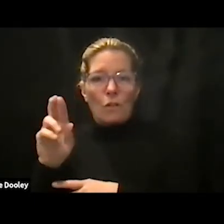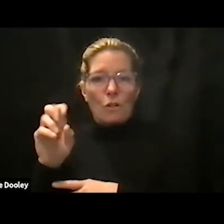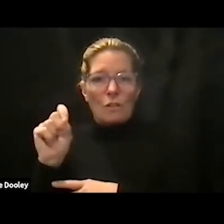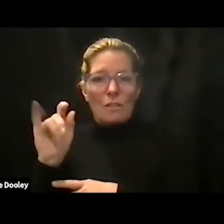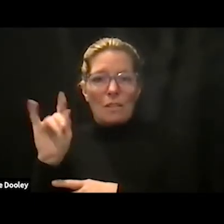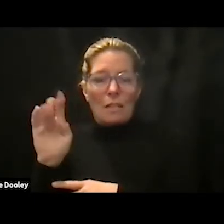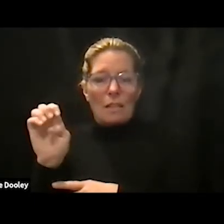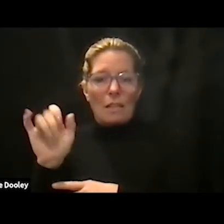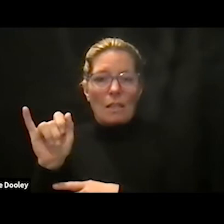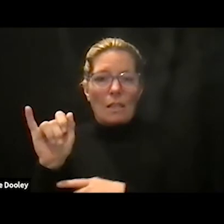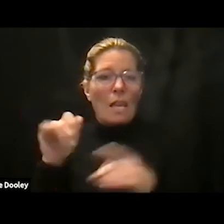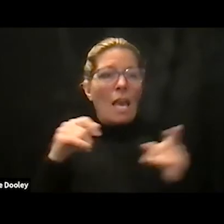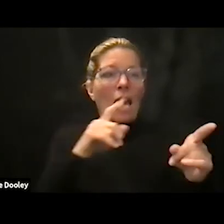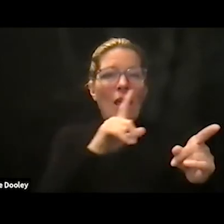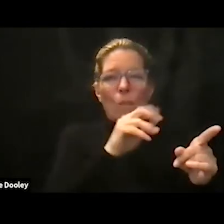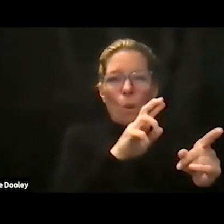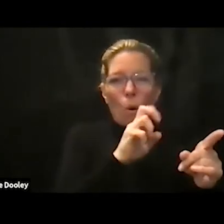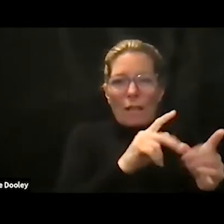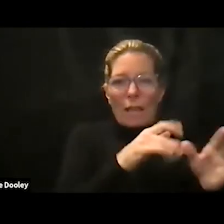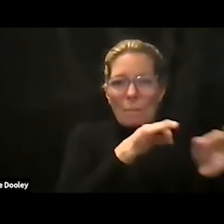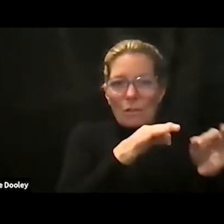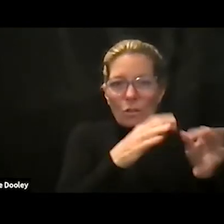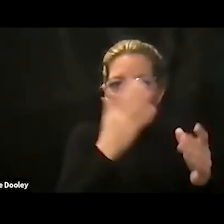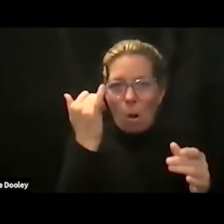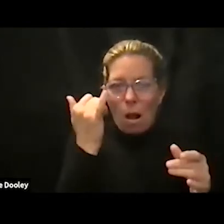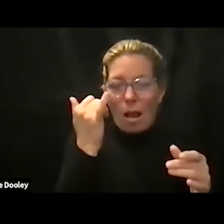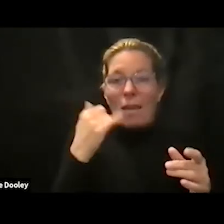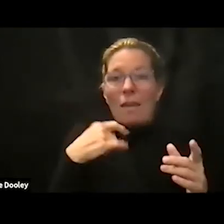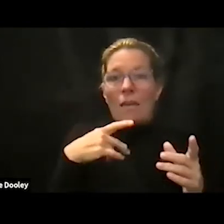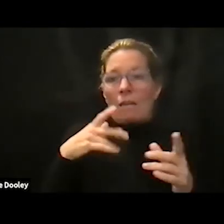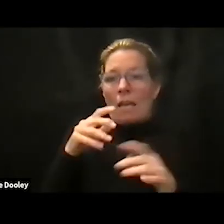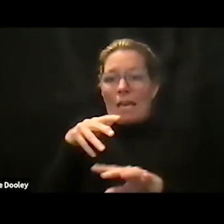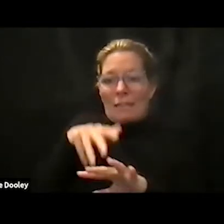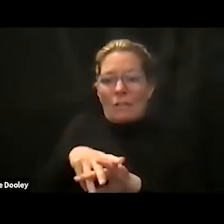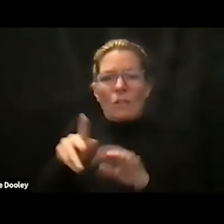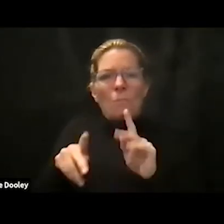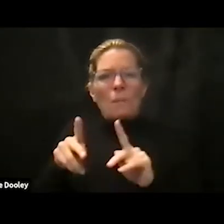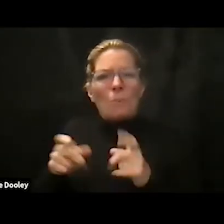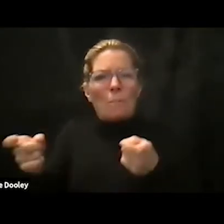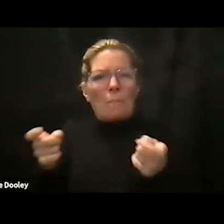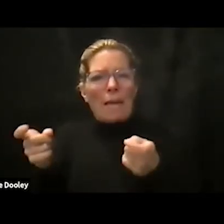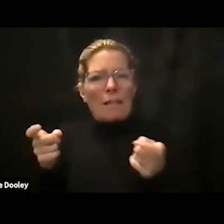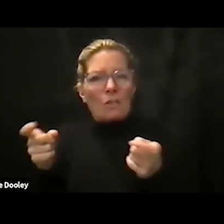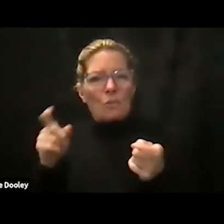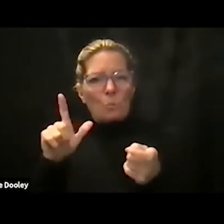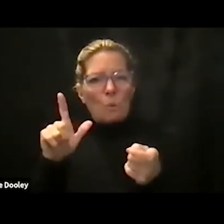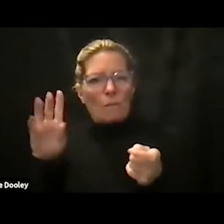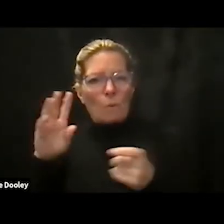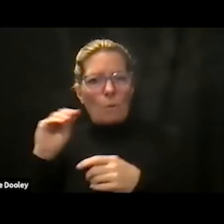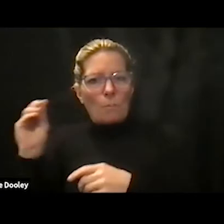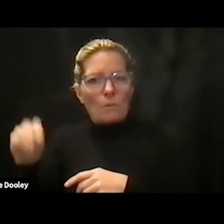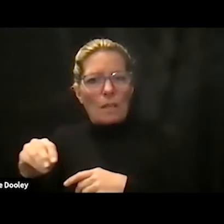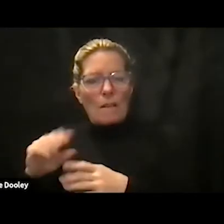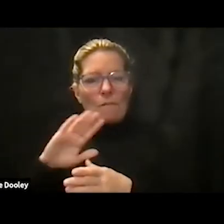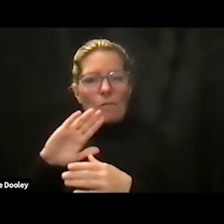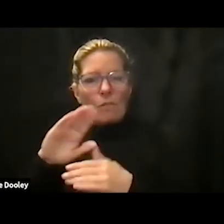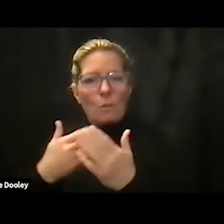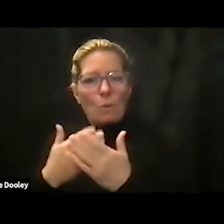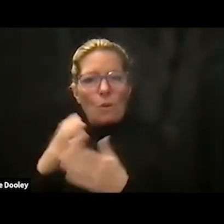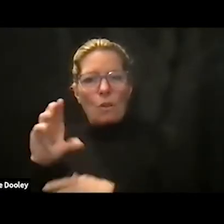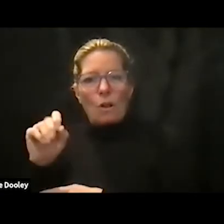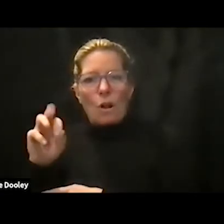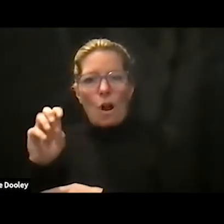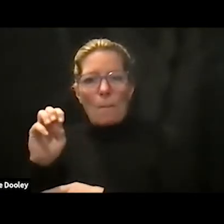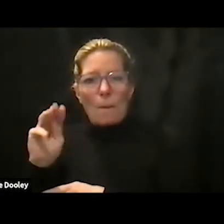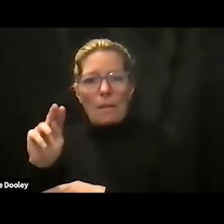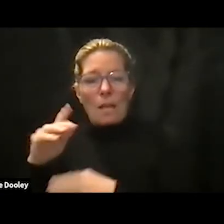the reasons for that, and that Indigenous peoples, you know, we manage at least 24% of the total carbon stored